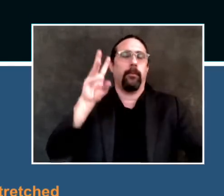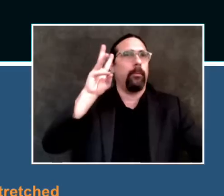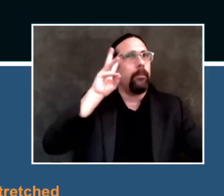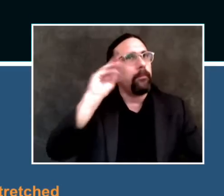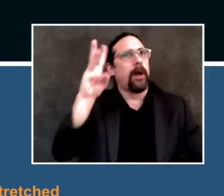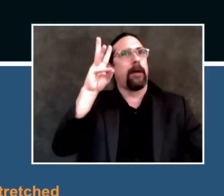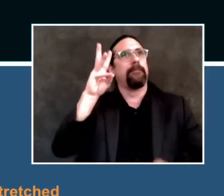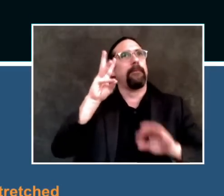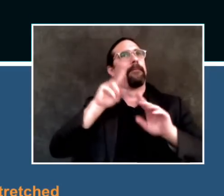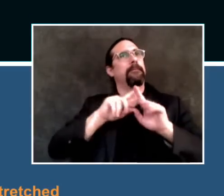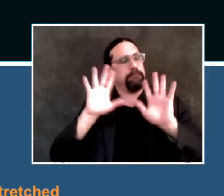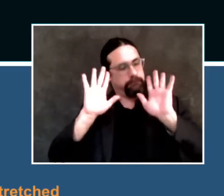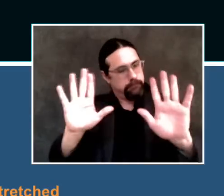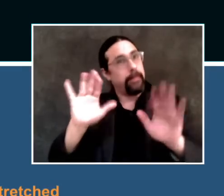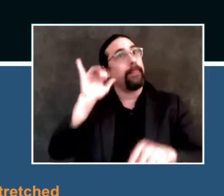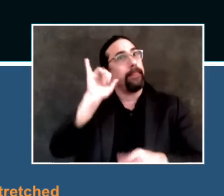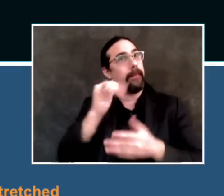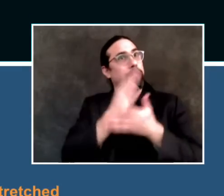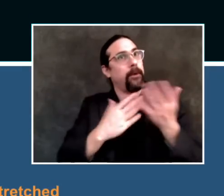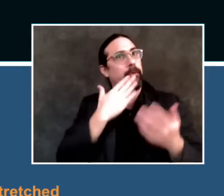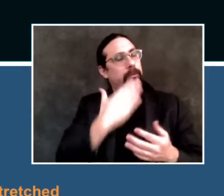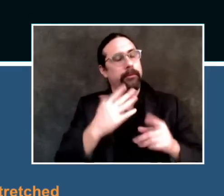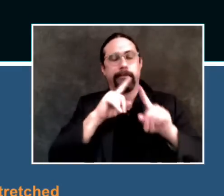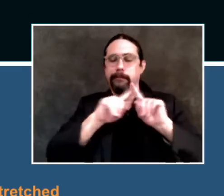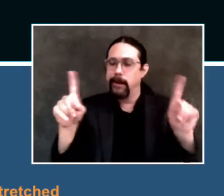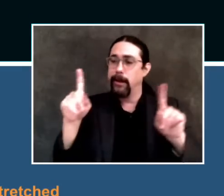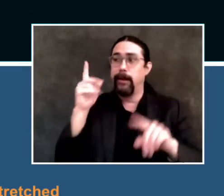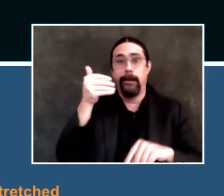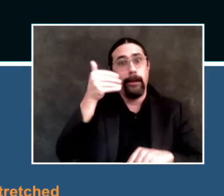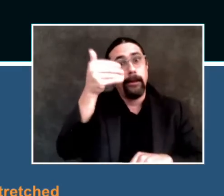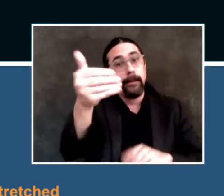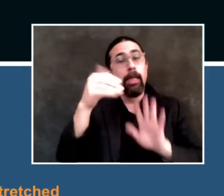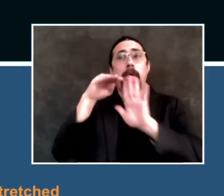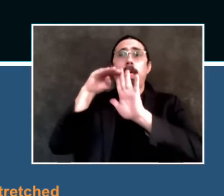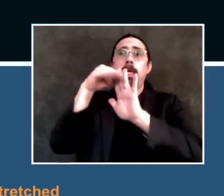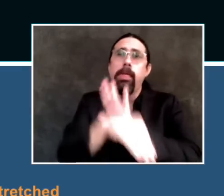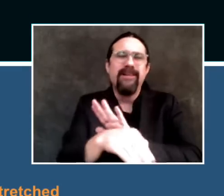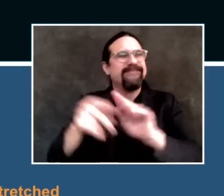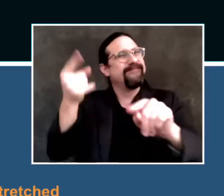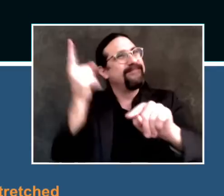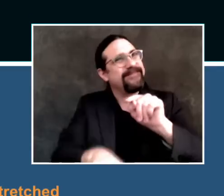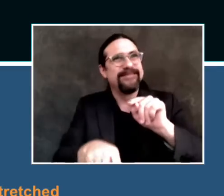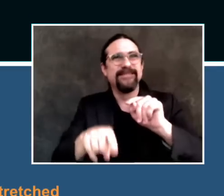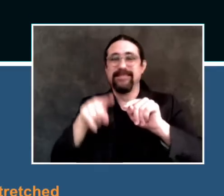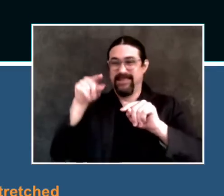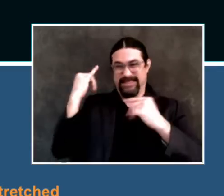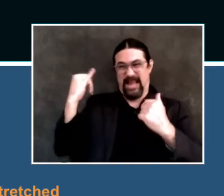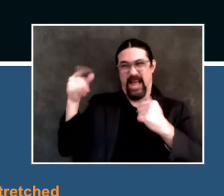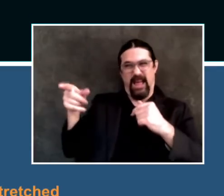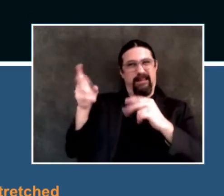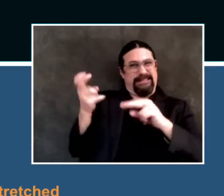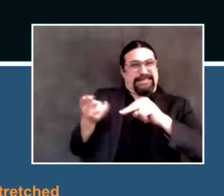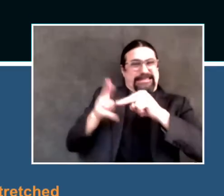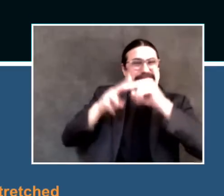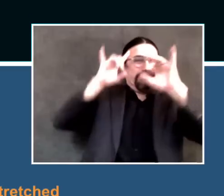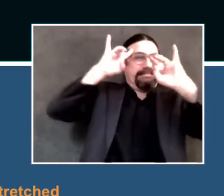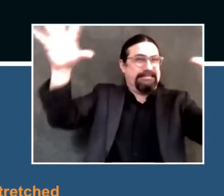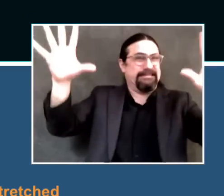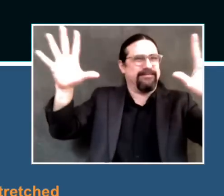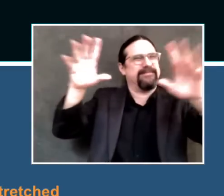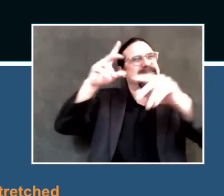cannot afford is for it to buckle. We can't afford to have a single day where a patient is brought in whose life could be